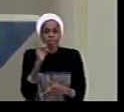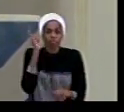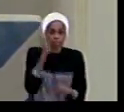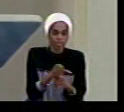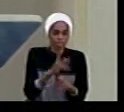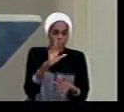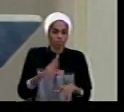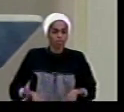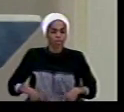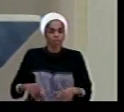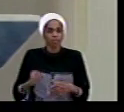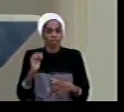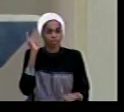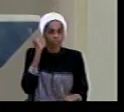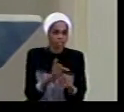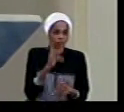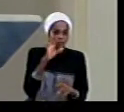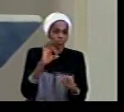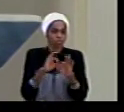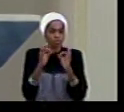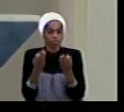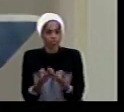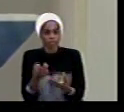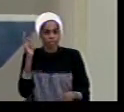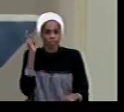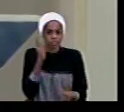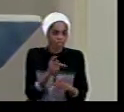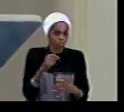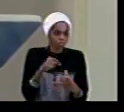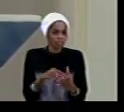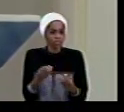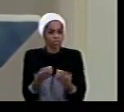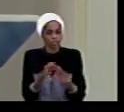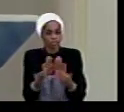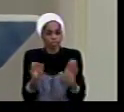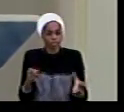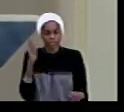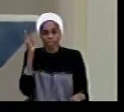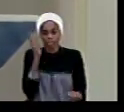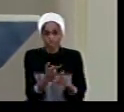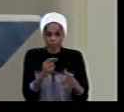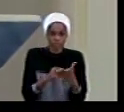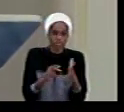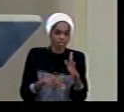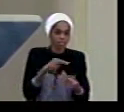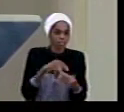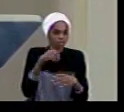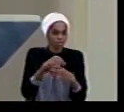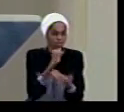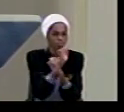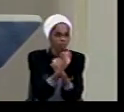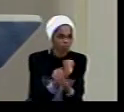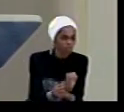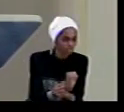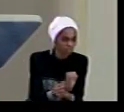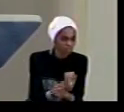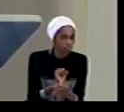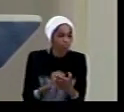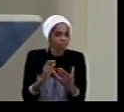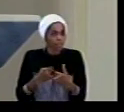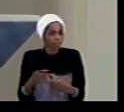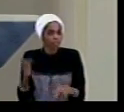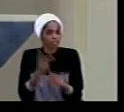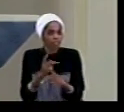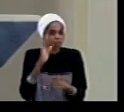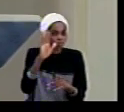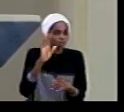your family, that has kept this land, that has kept this nation in bondage, that has kept your nation, that has